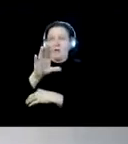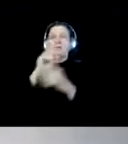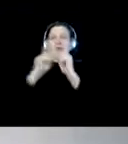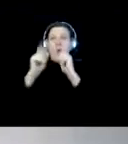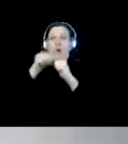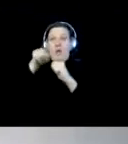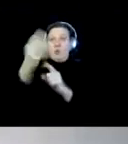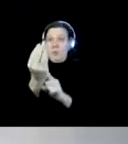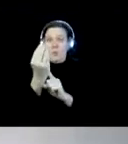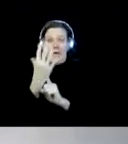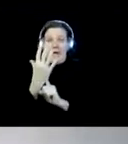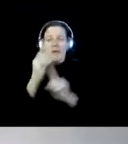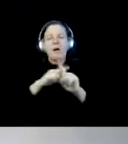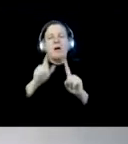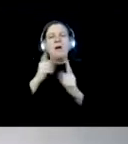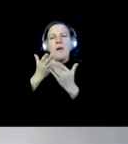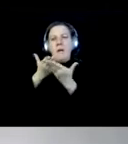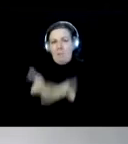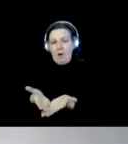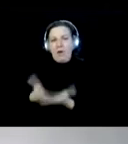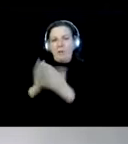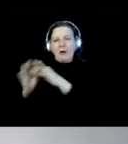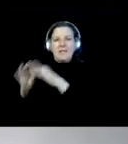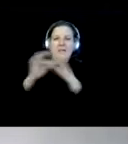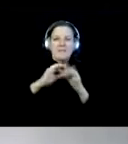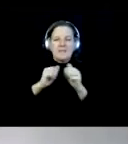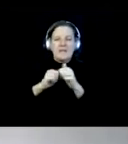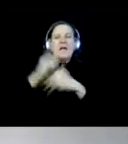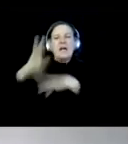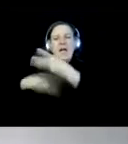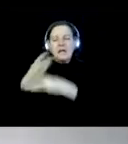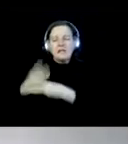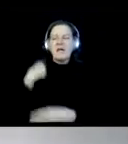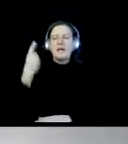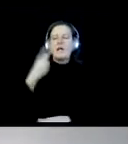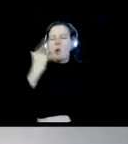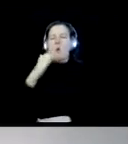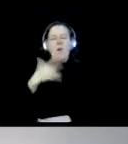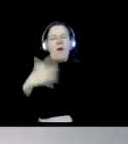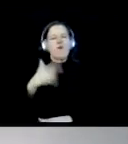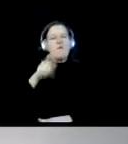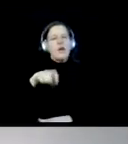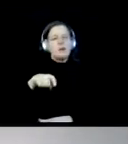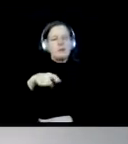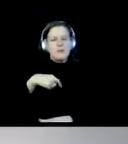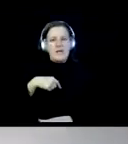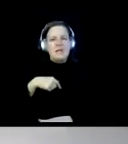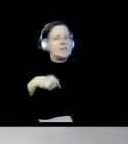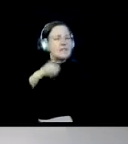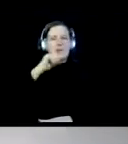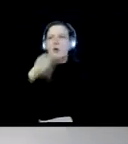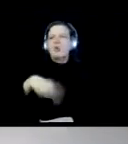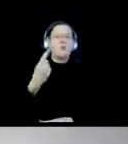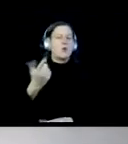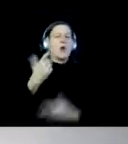know, connects it into the world of the real. And I was wondering why you felt it was a necessary gesture, not to just rely on the things